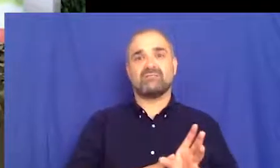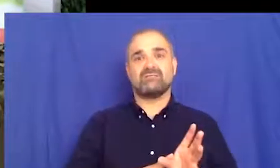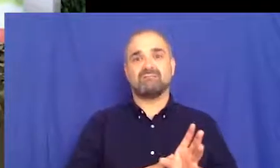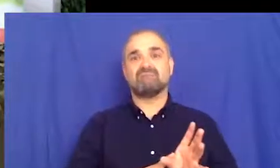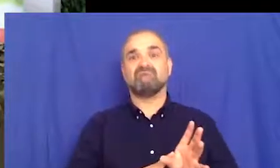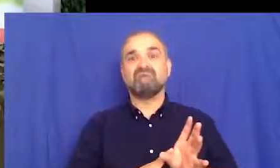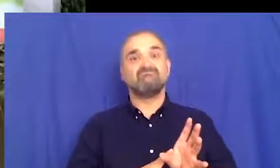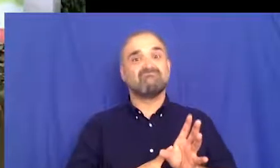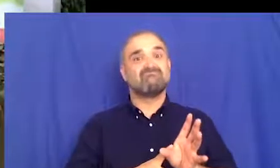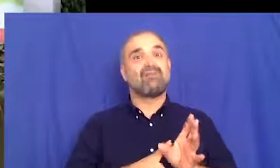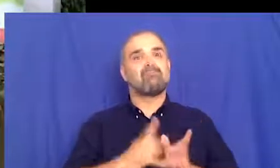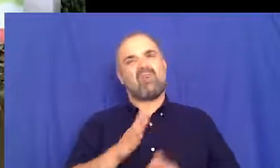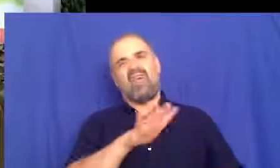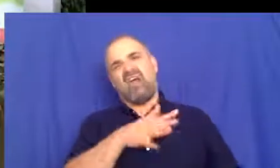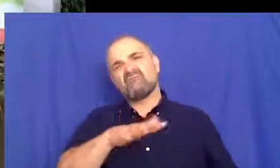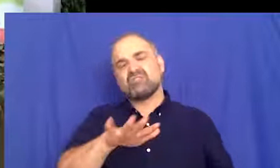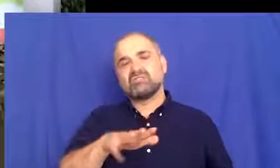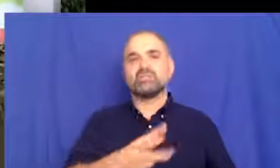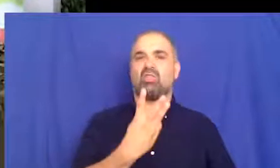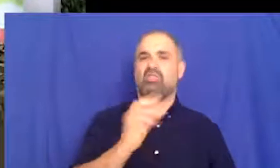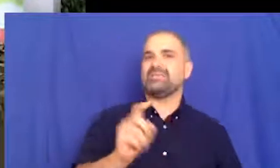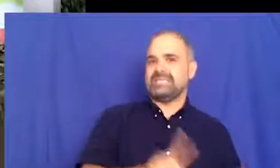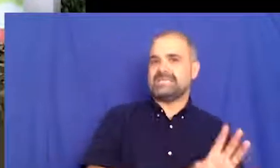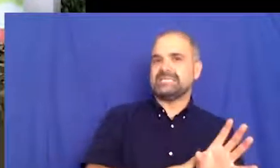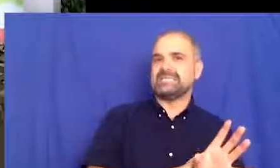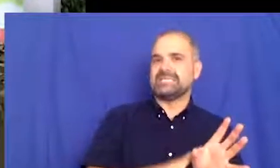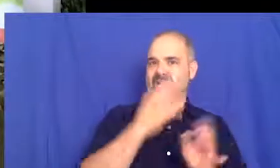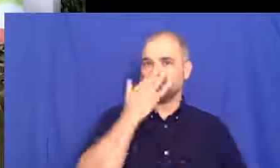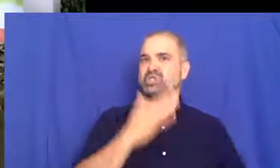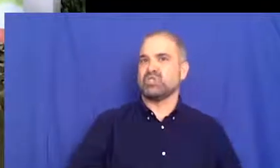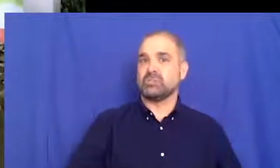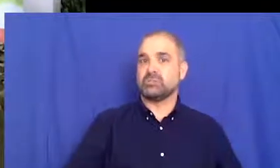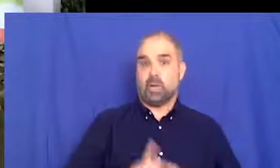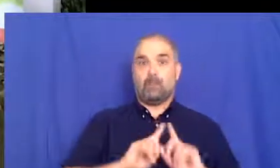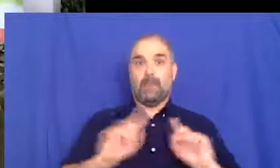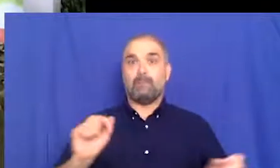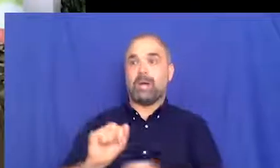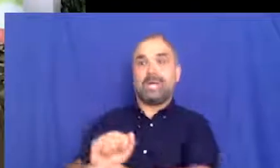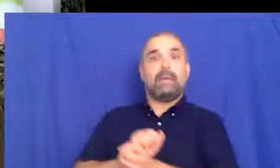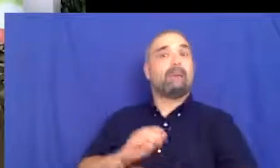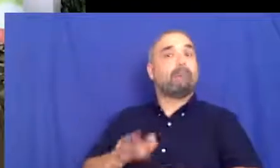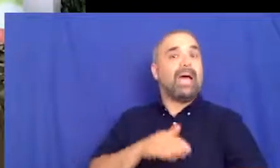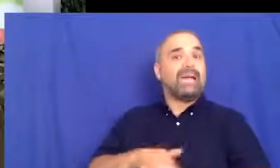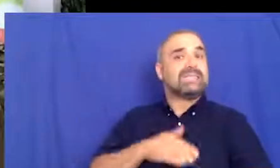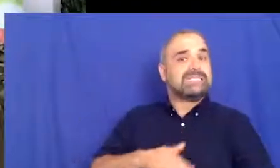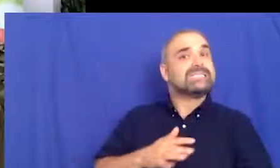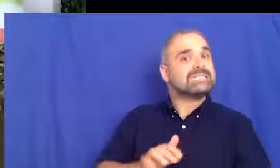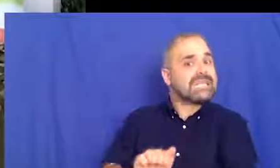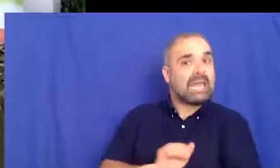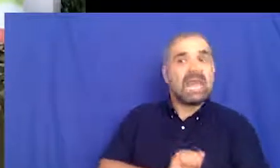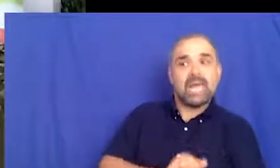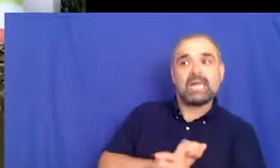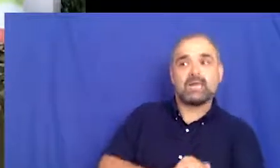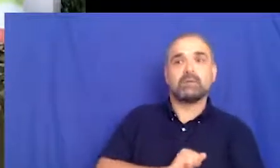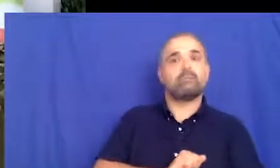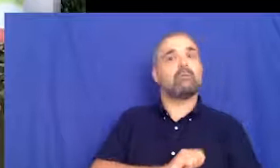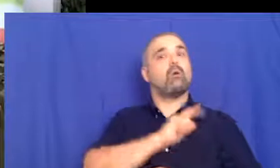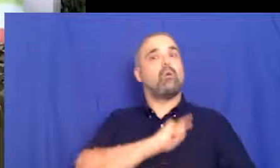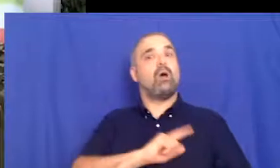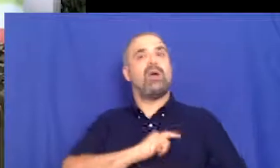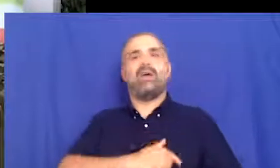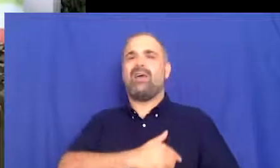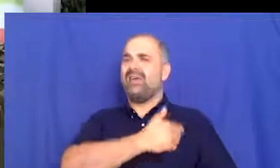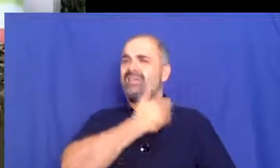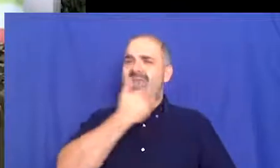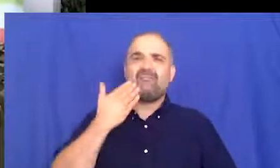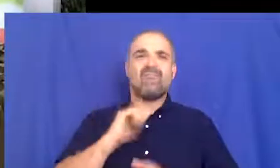generally averaging about 30 years. So they're quite a long-lived species of snake, and people actually start keeping these as pets nowadays